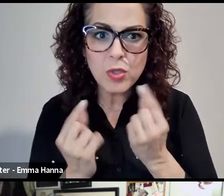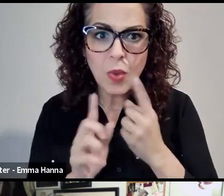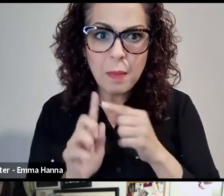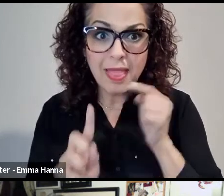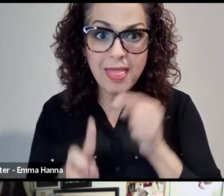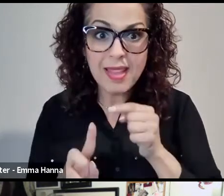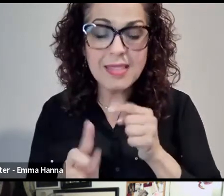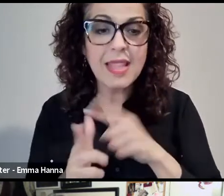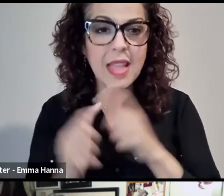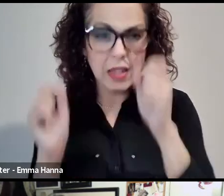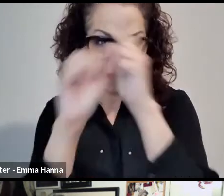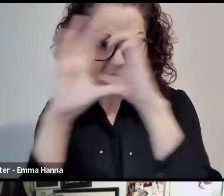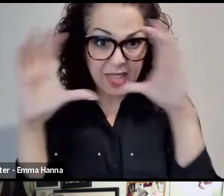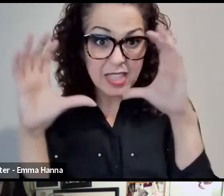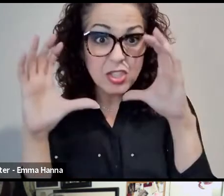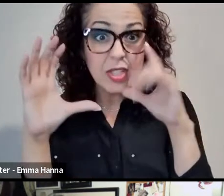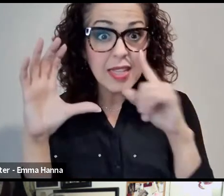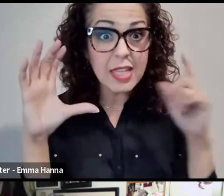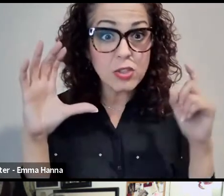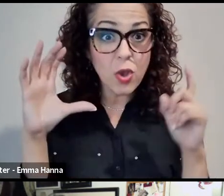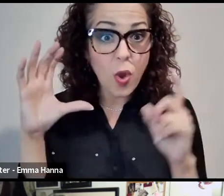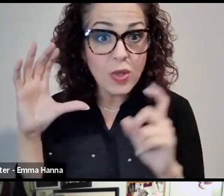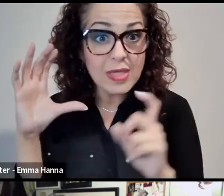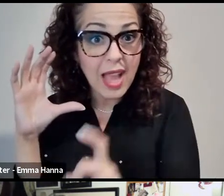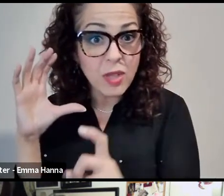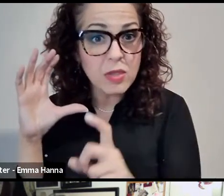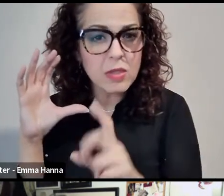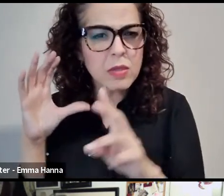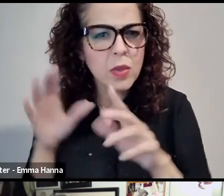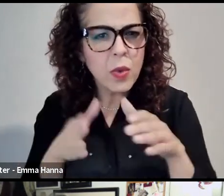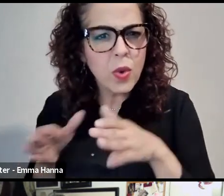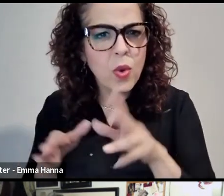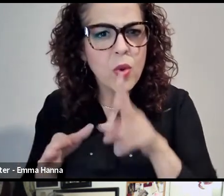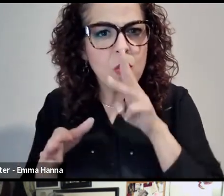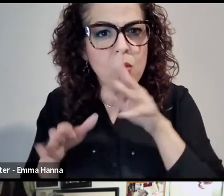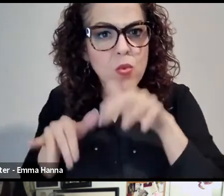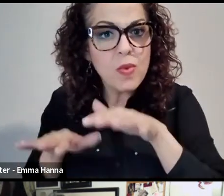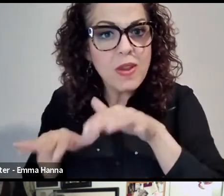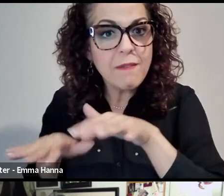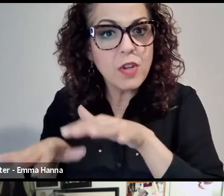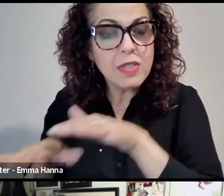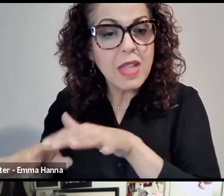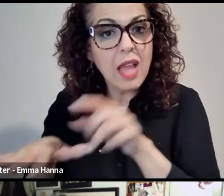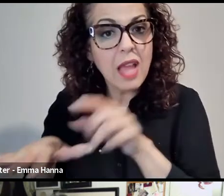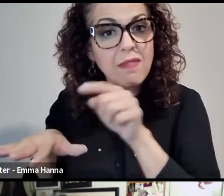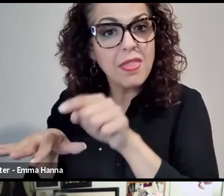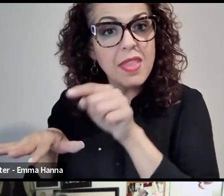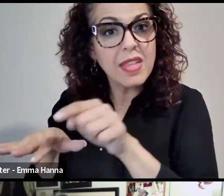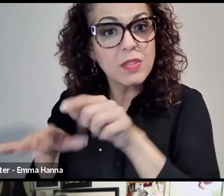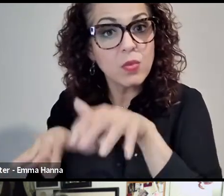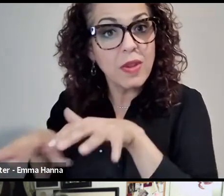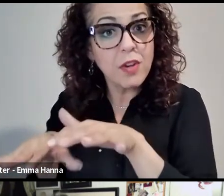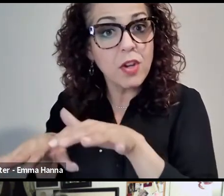that he should go down to the riverside, the Vltava River, and build a monster. And so